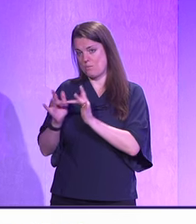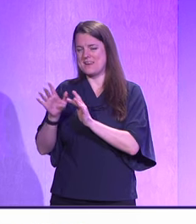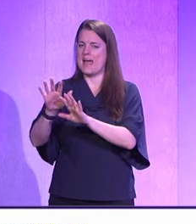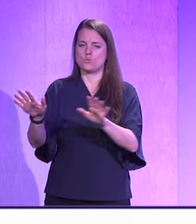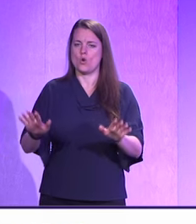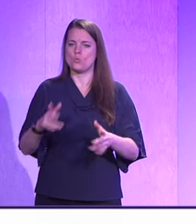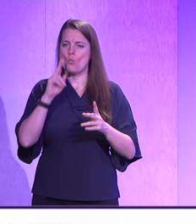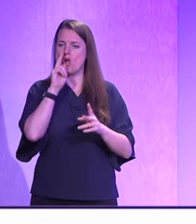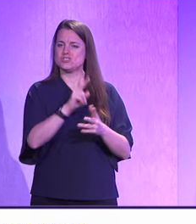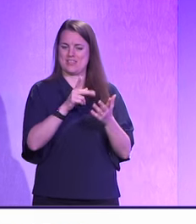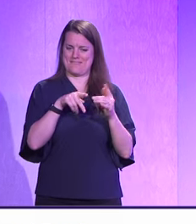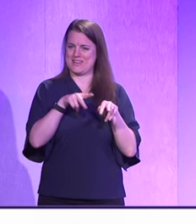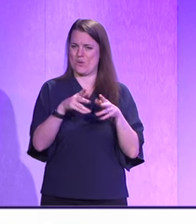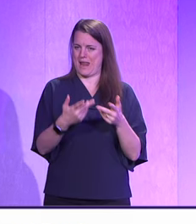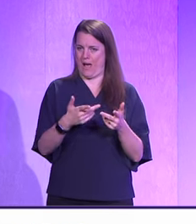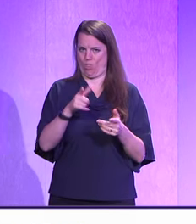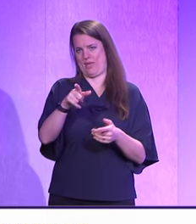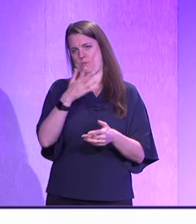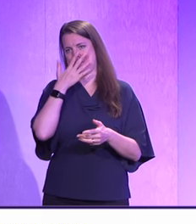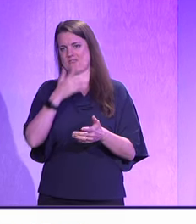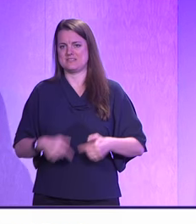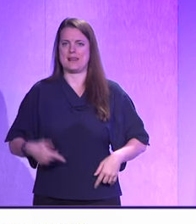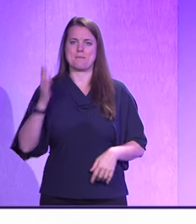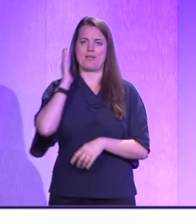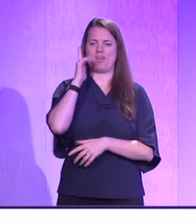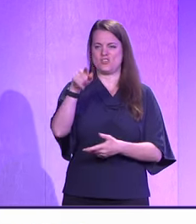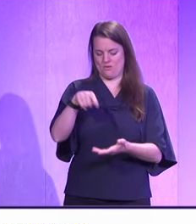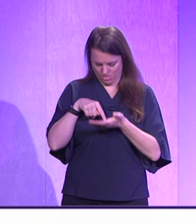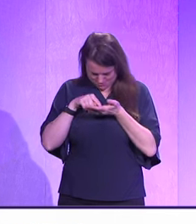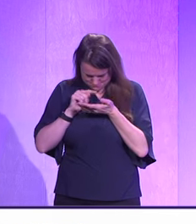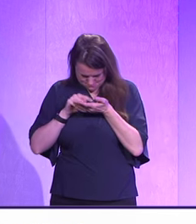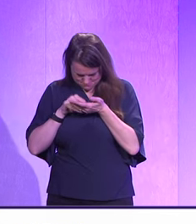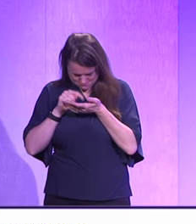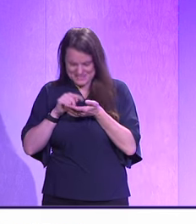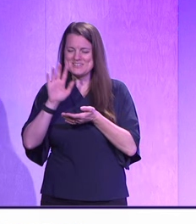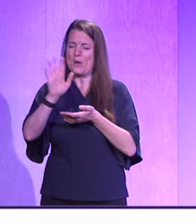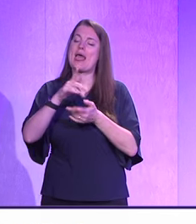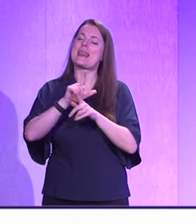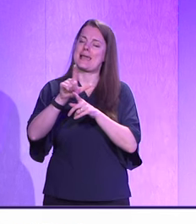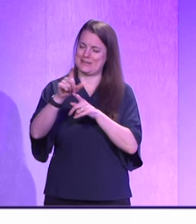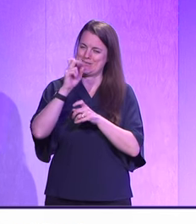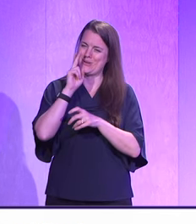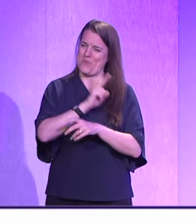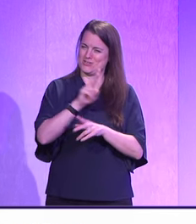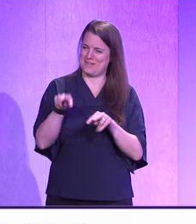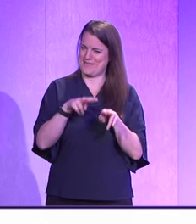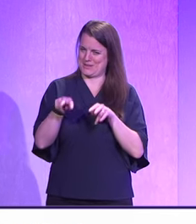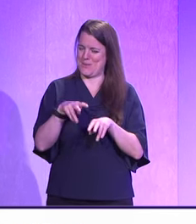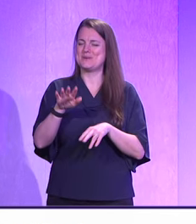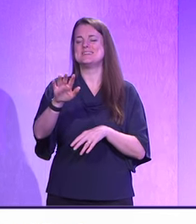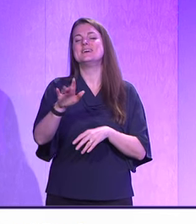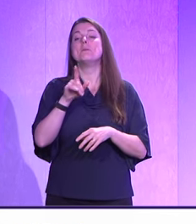now. That would be embarrassing, right? But you can watch it later. Get the link from the slides. On the left-hand side, you can